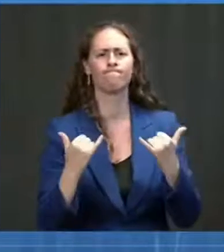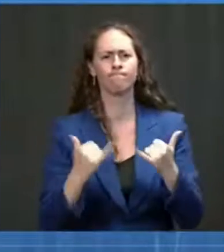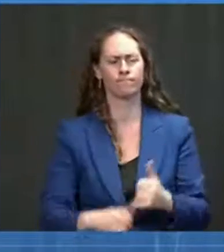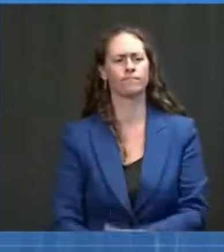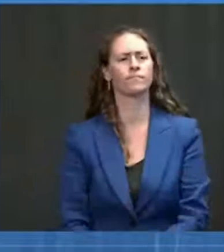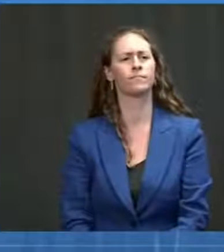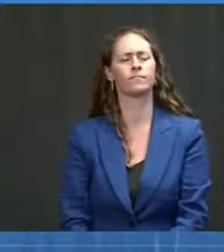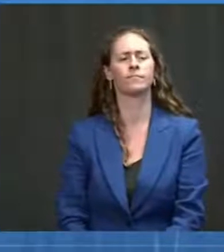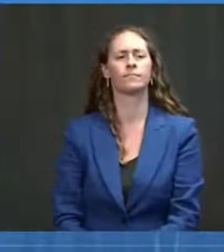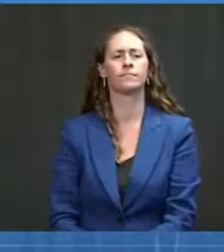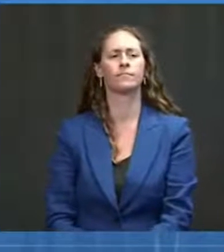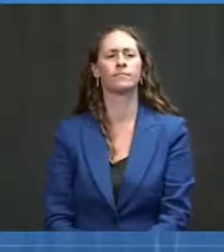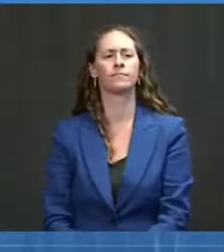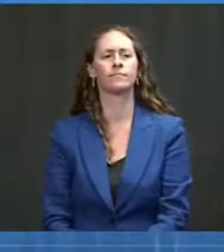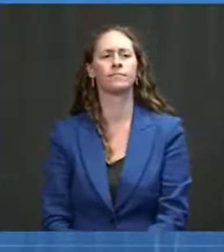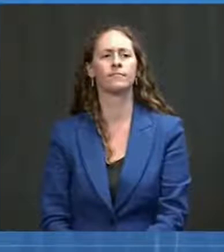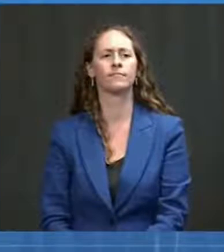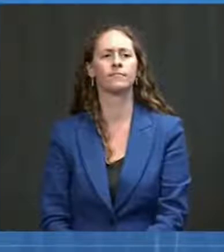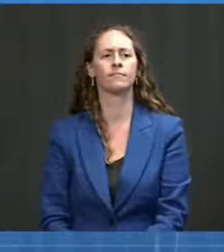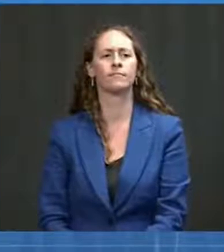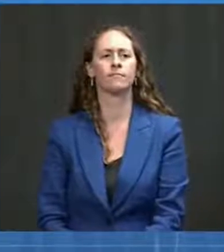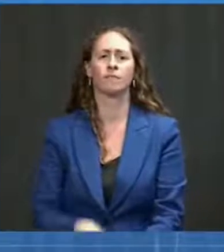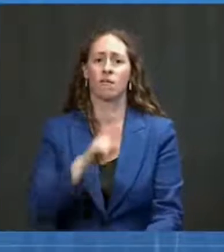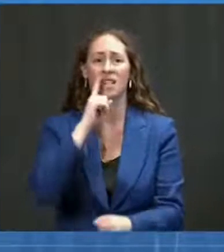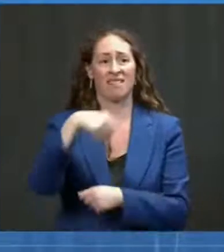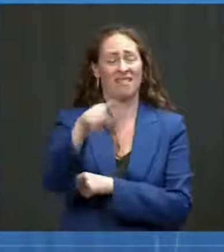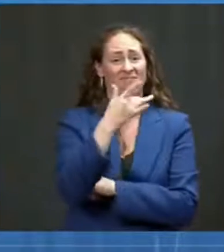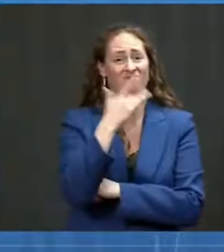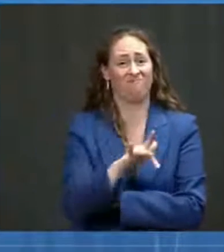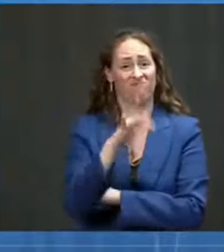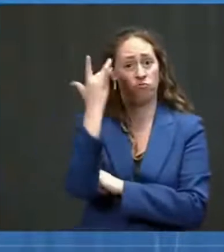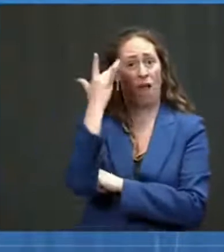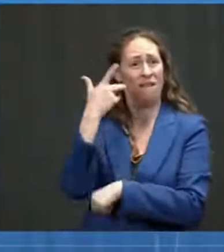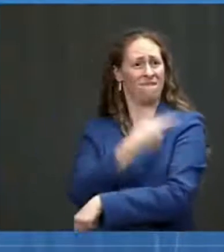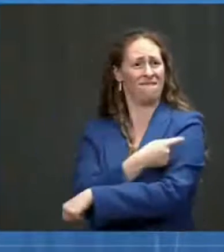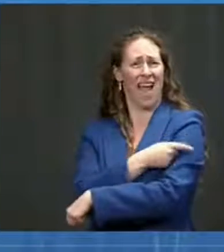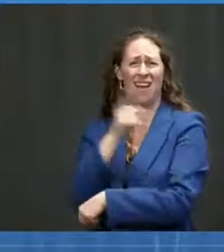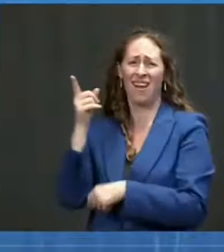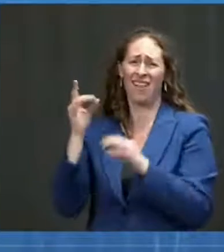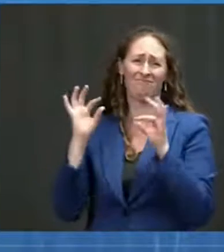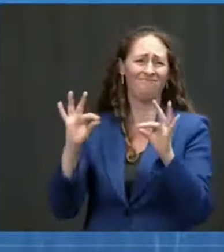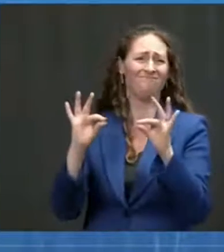safe, effective vaccines that offer outstanding protection against the worst